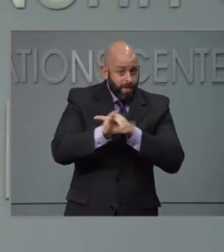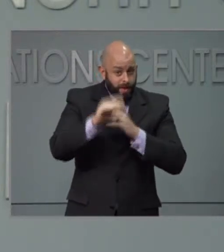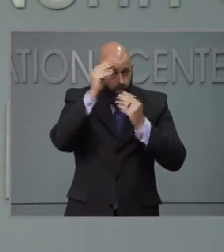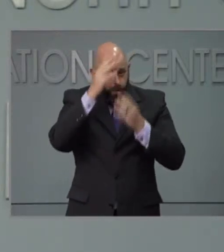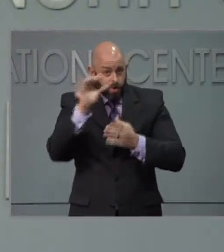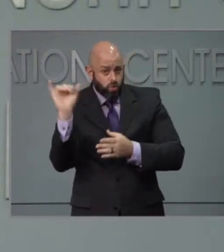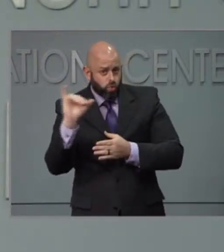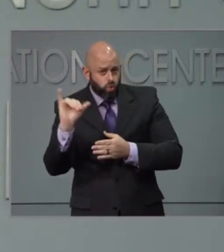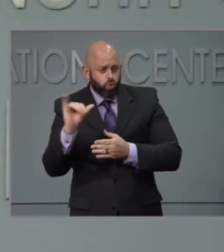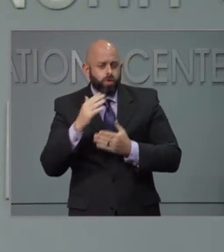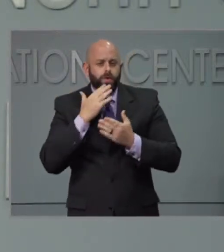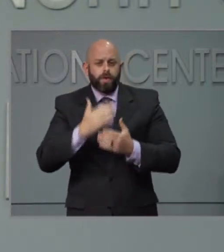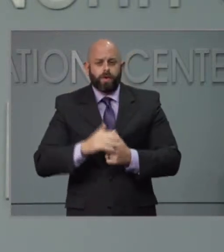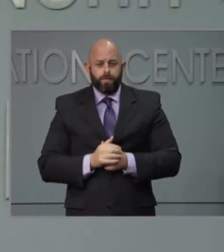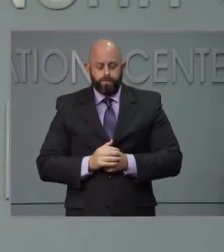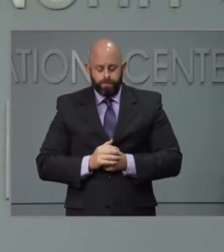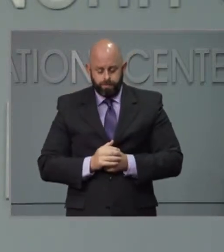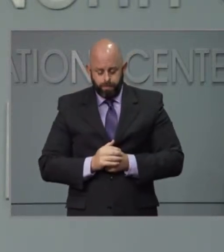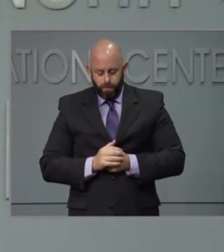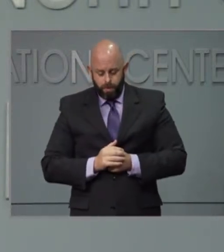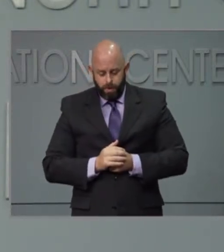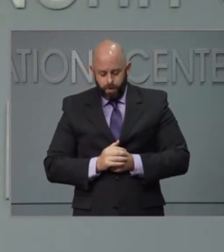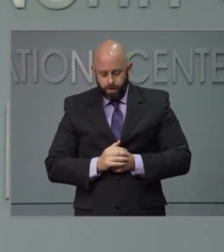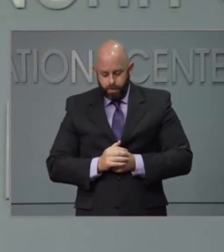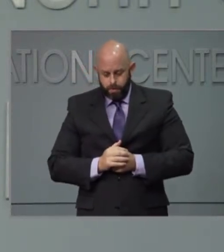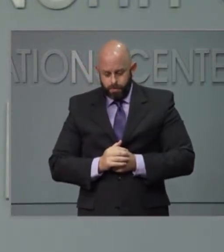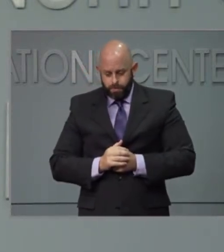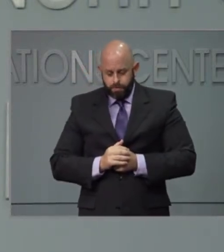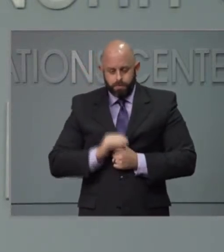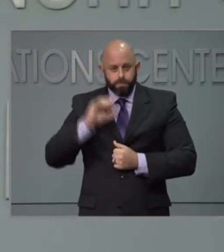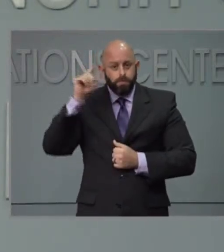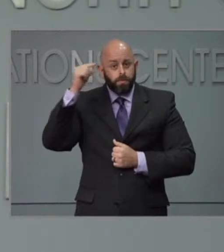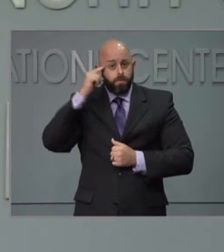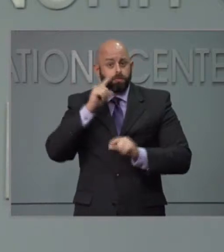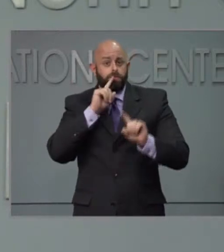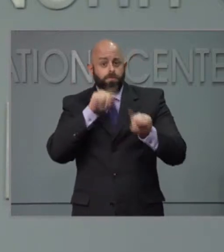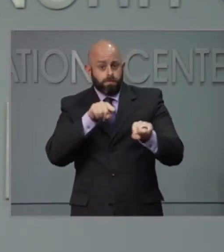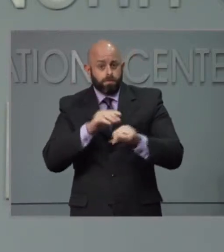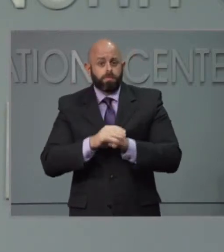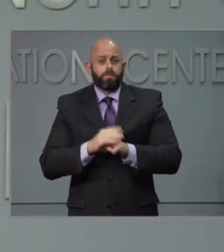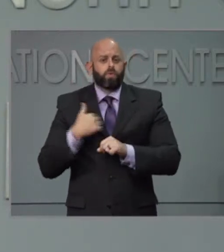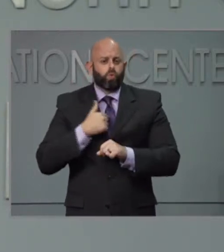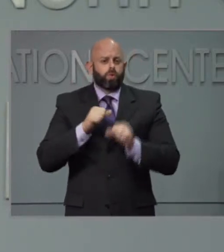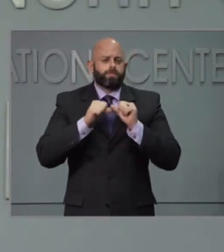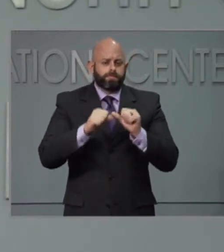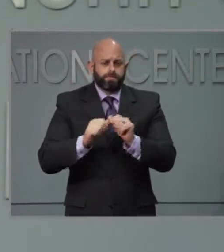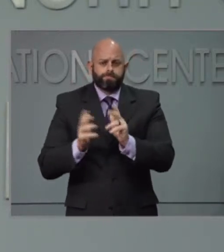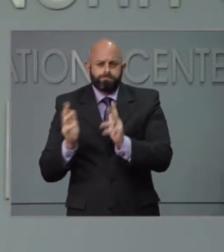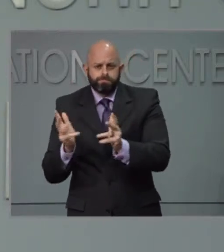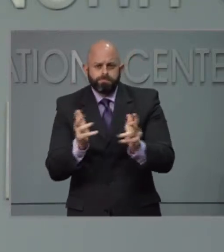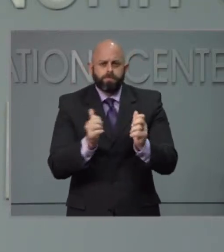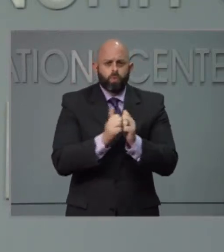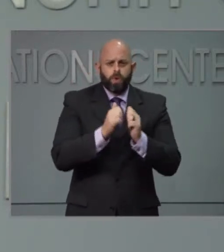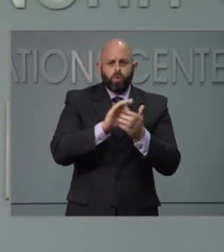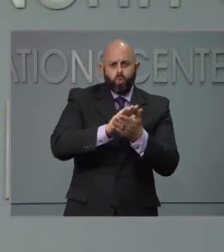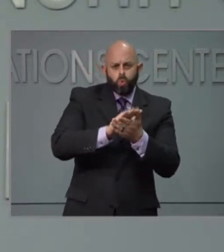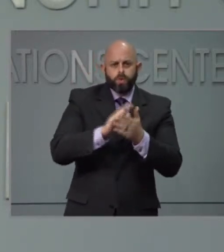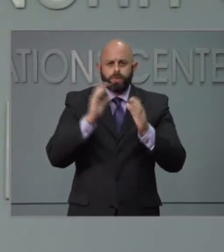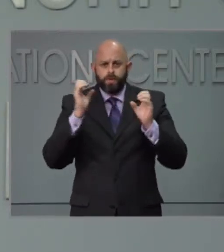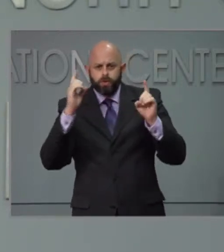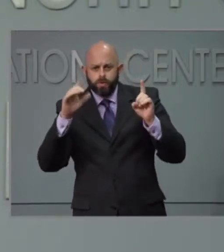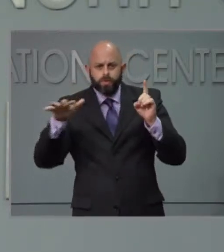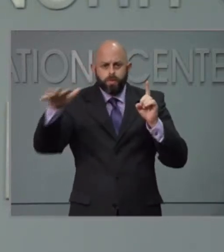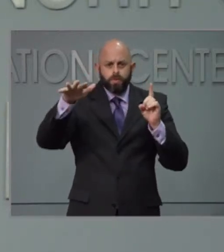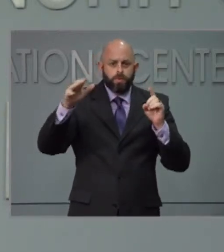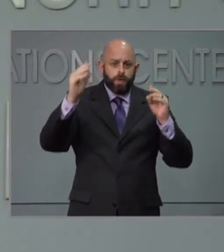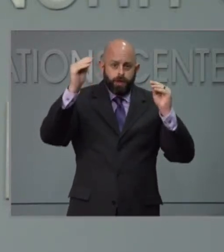you. We're continuing to monitor the data and continuing to talk with educators,